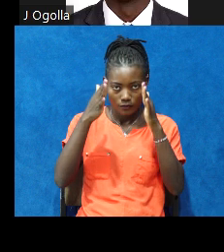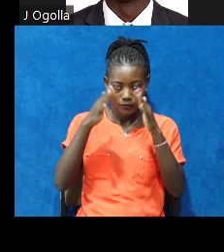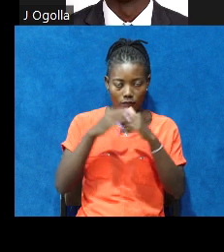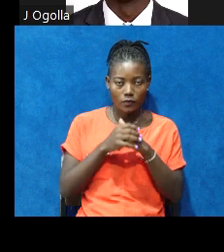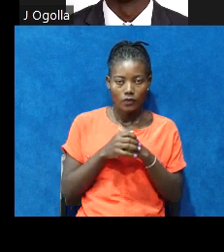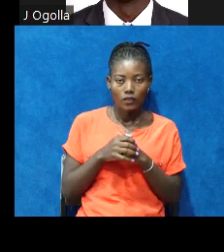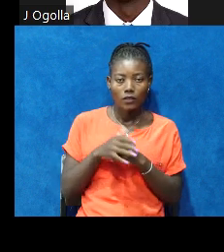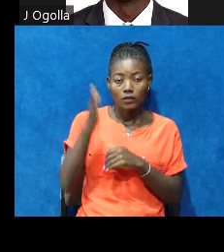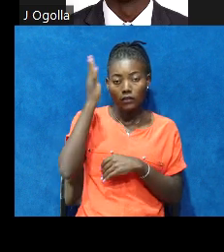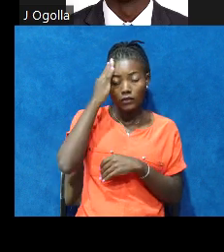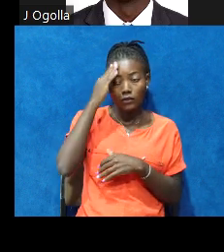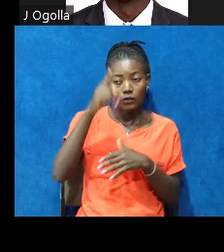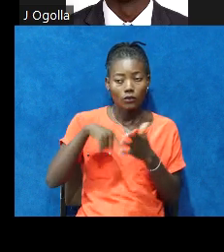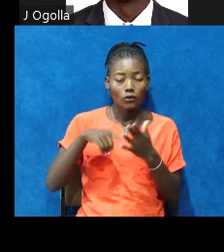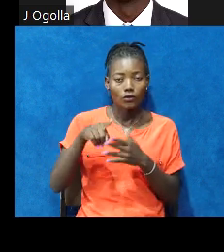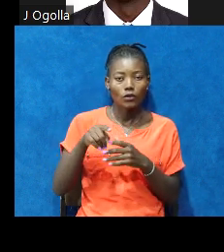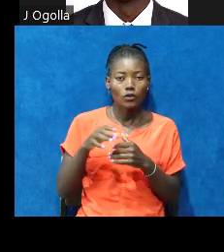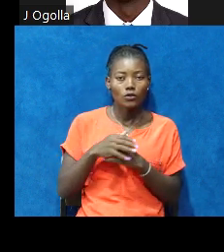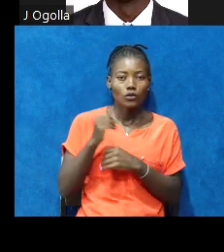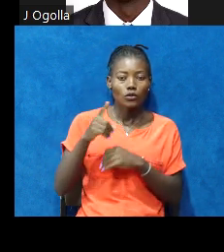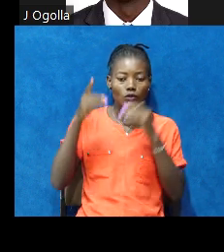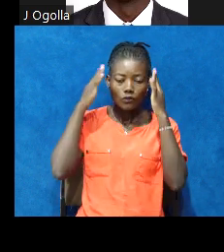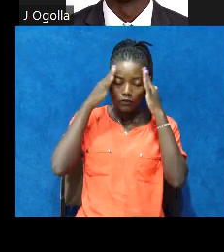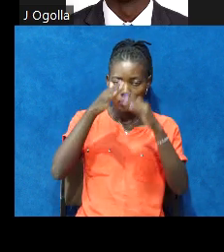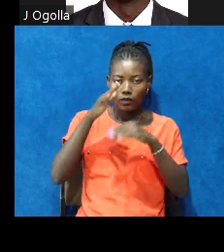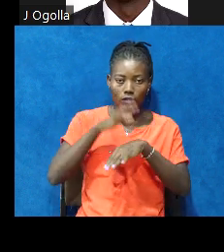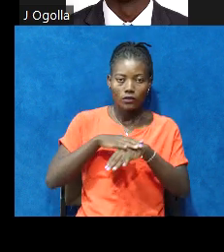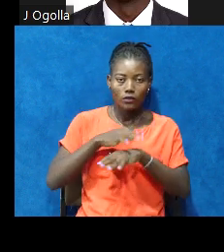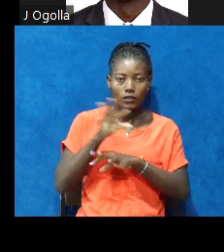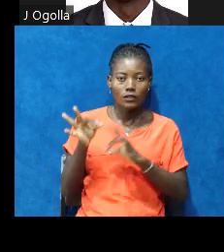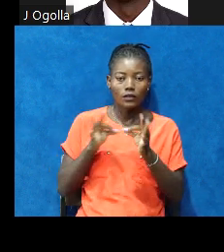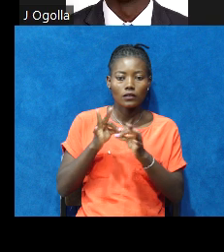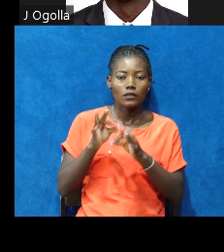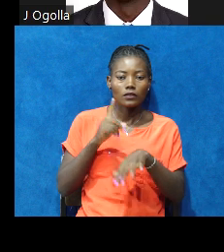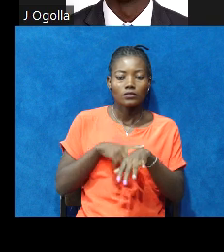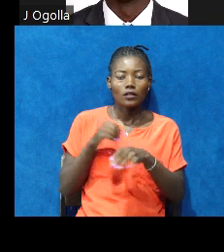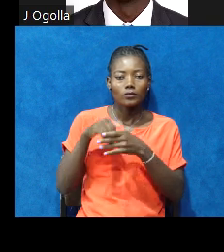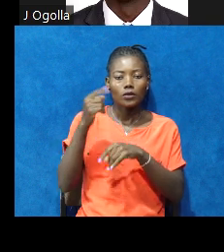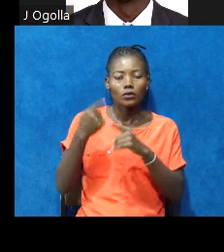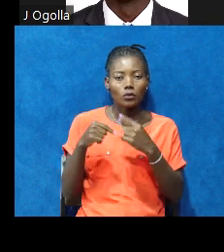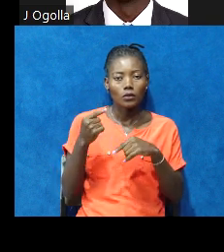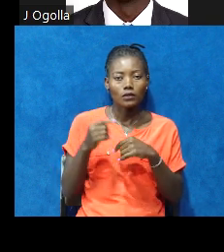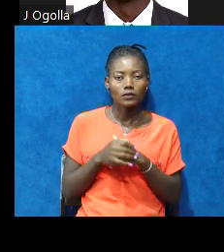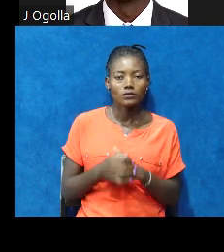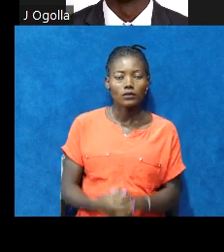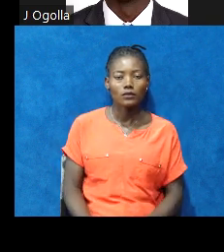Attentional focus now is knowing what needs your attention at every certain point of your game.